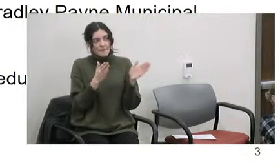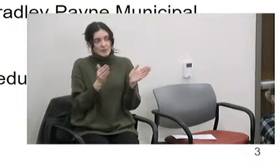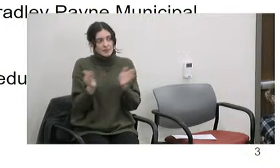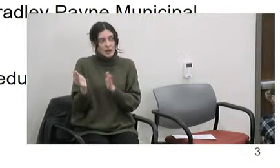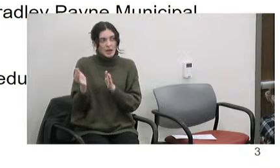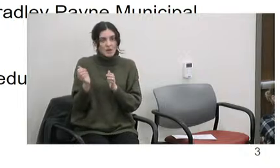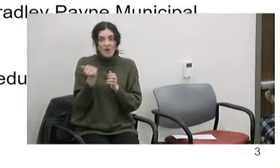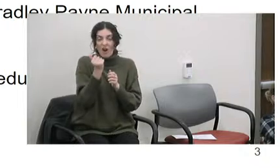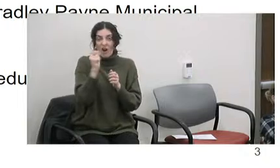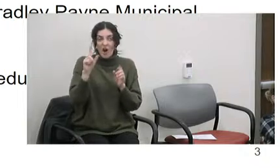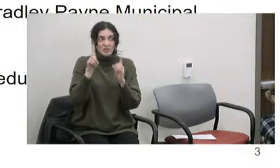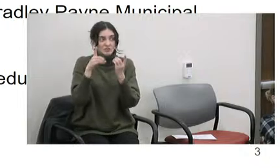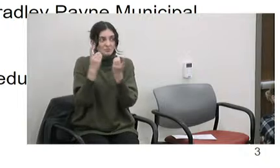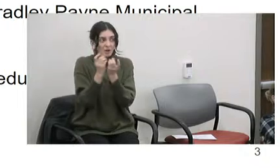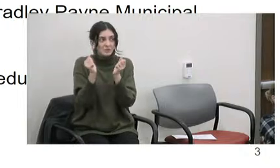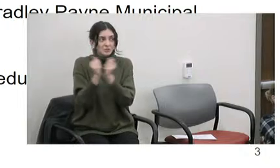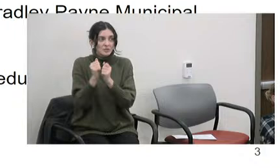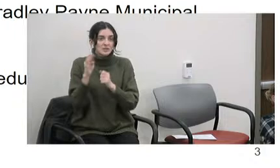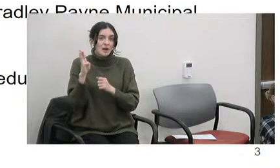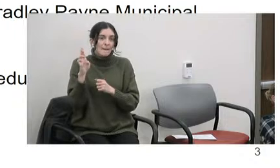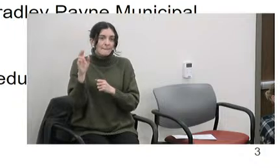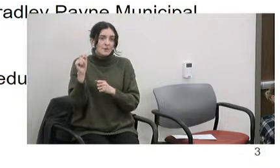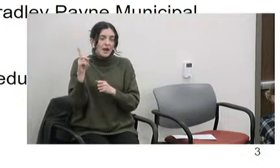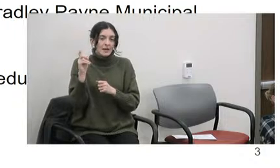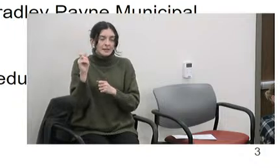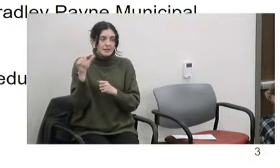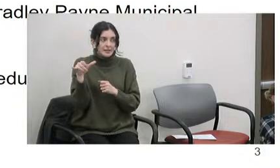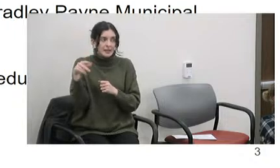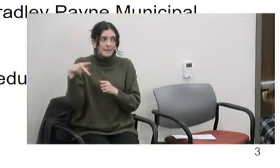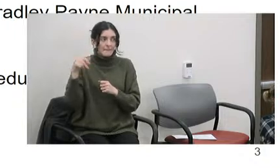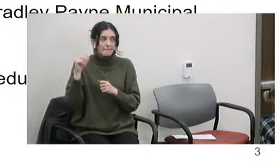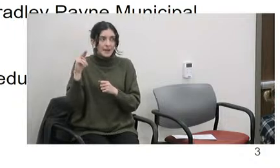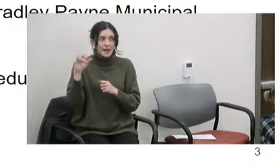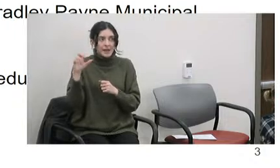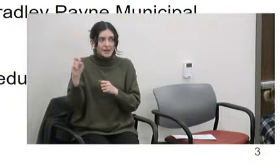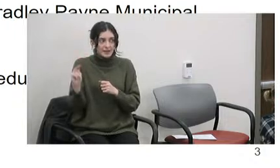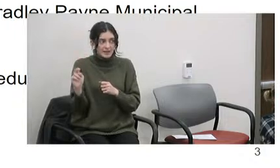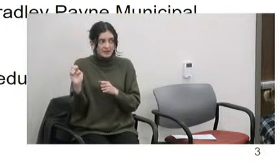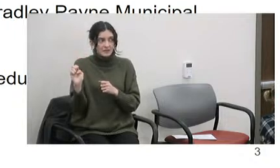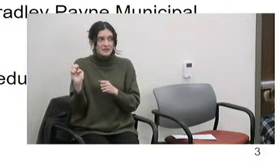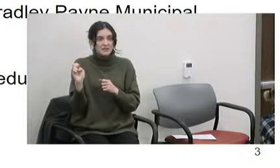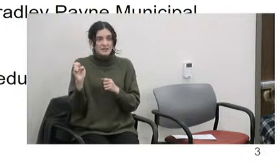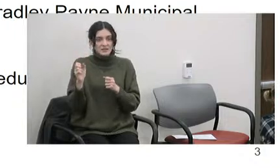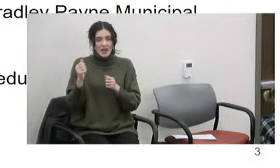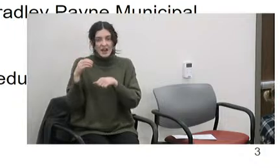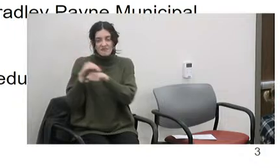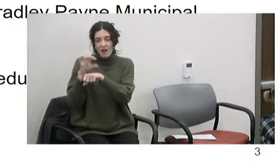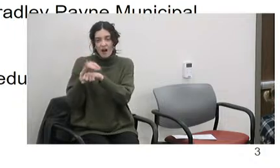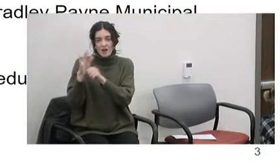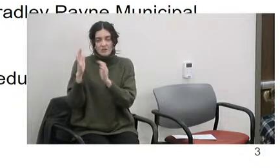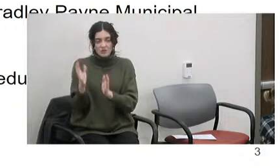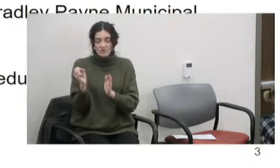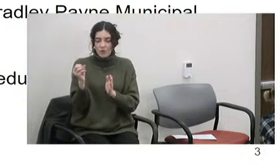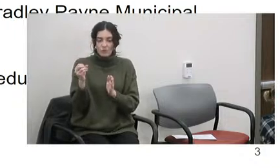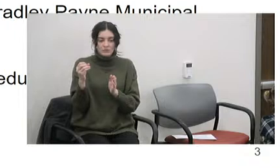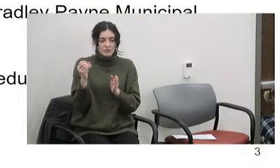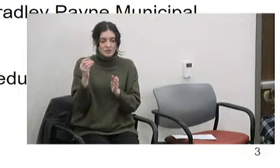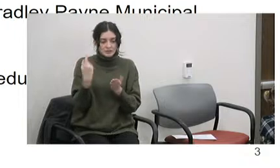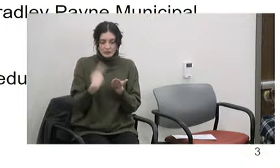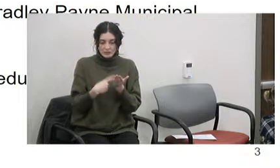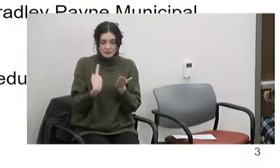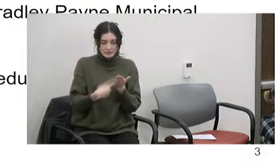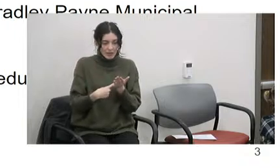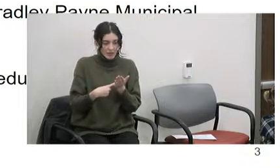leaders with Bradley Payne Municipal Advisors, where we're essentially looking at all of our capital expenditures, creating a 10-year